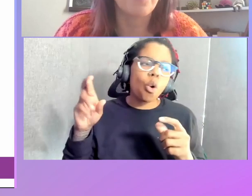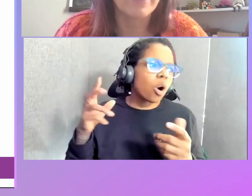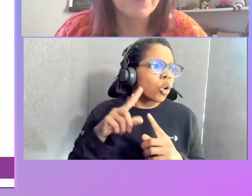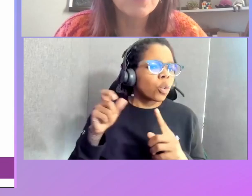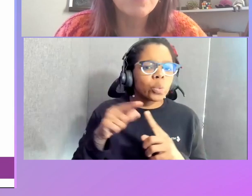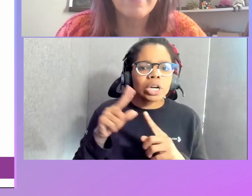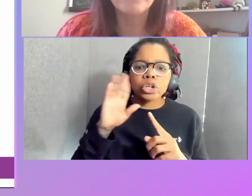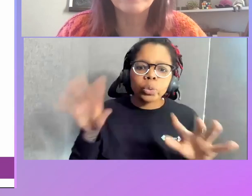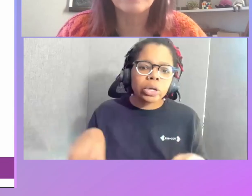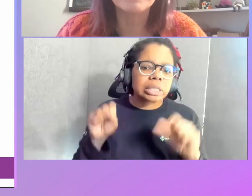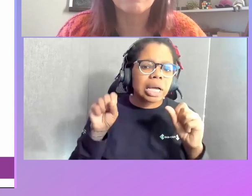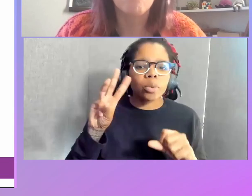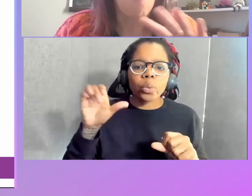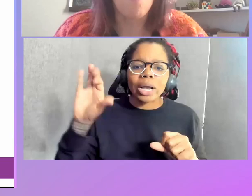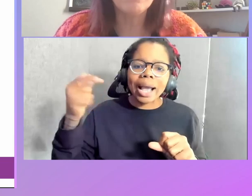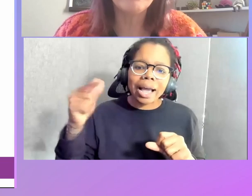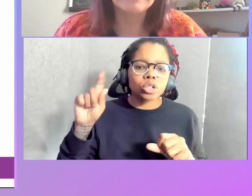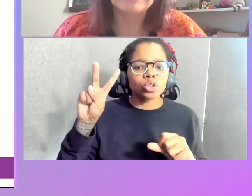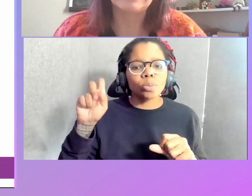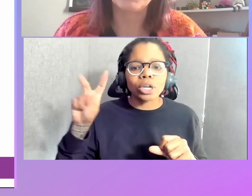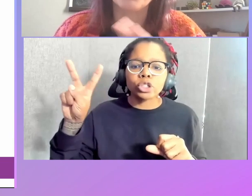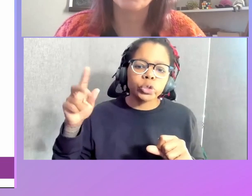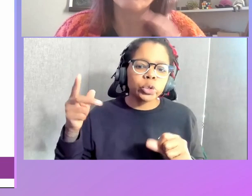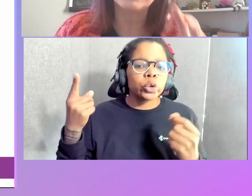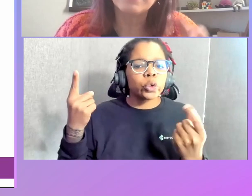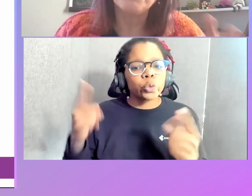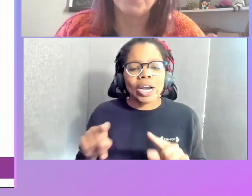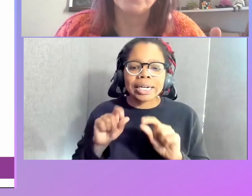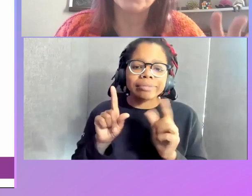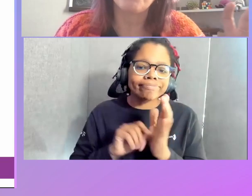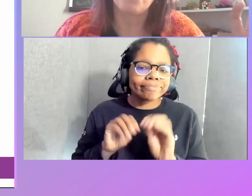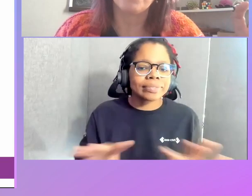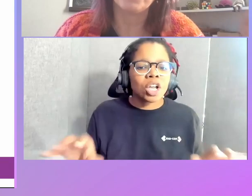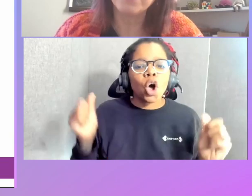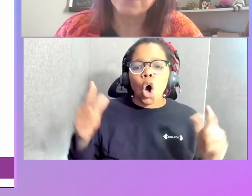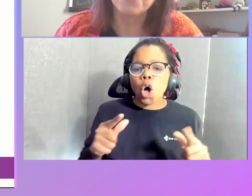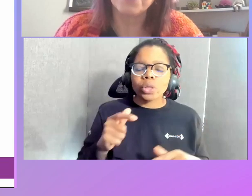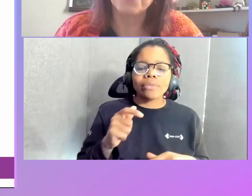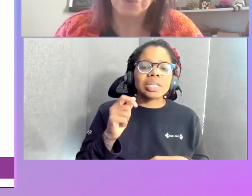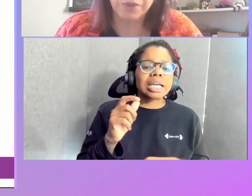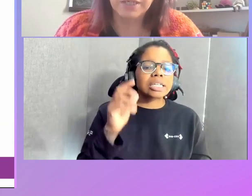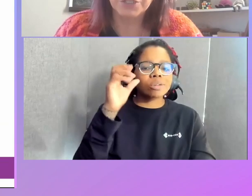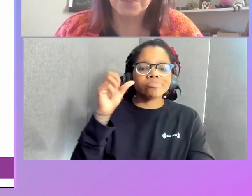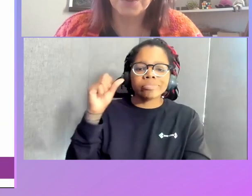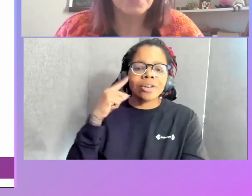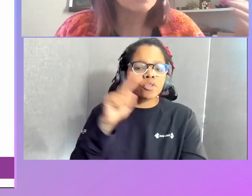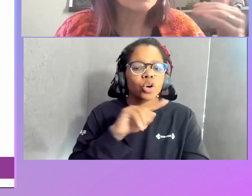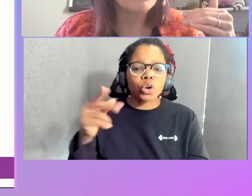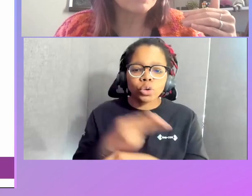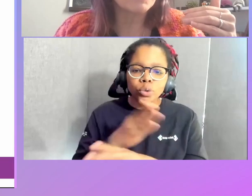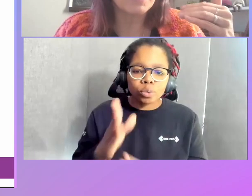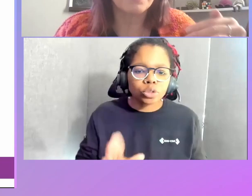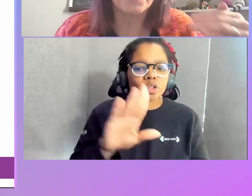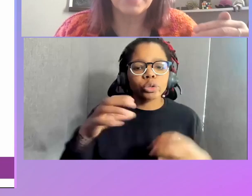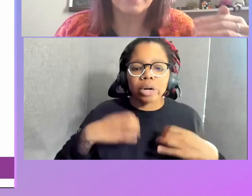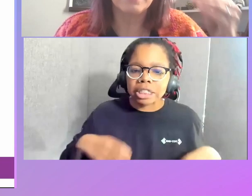WCAG 2.2 after it comes out. All of these things are sort of signposts for your users, your customers, to